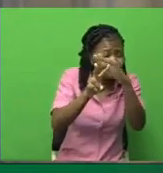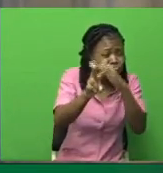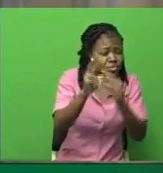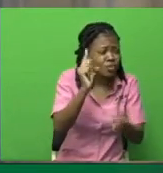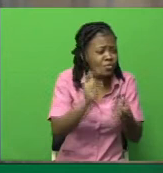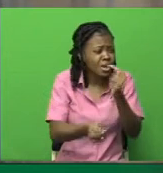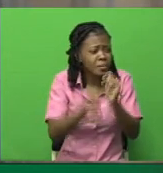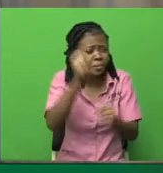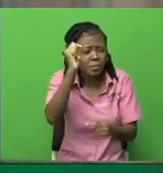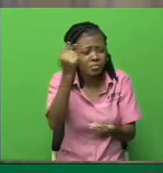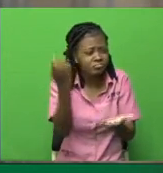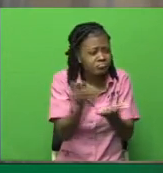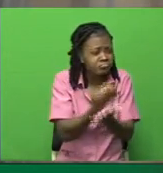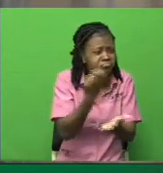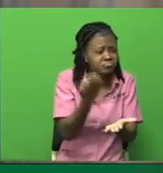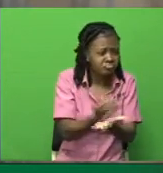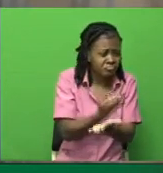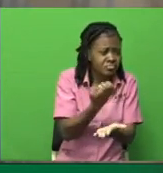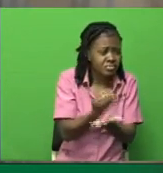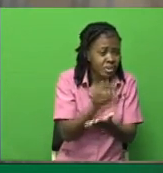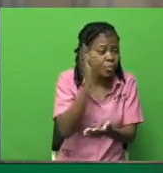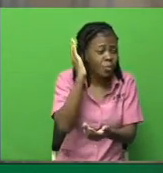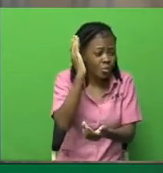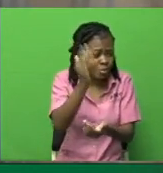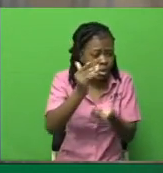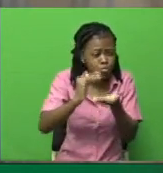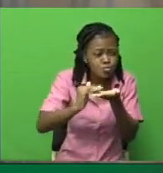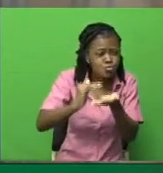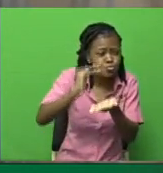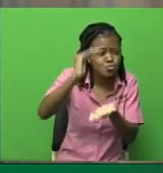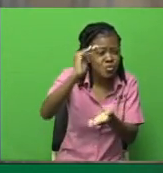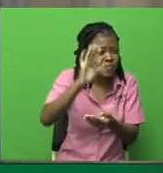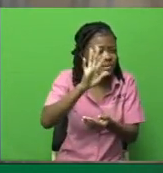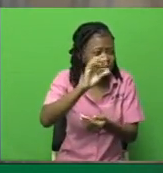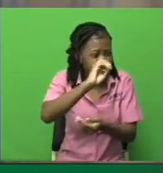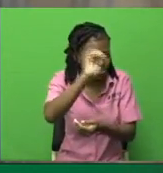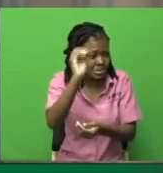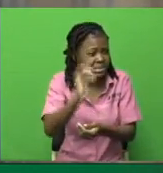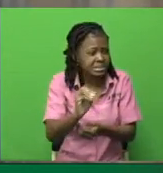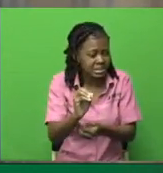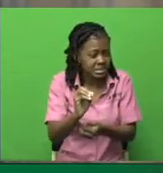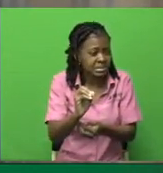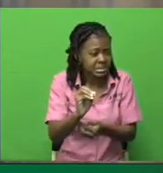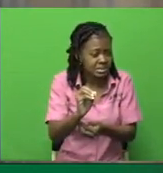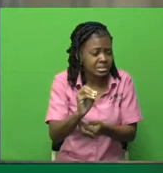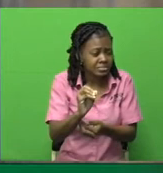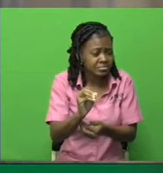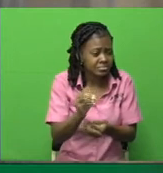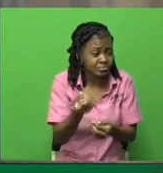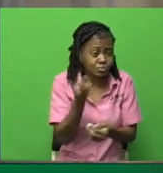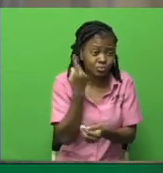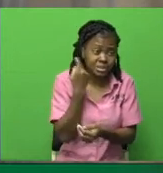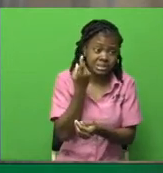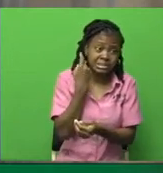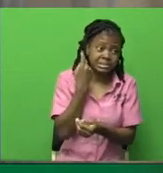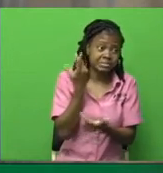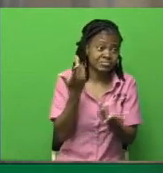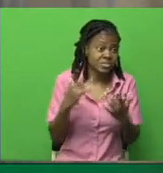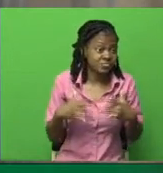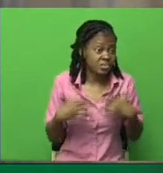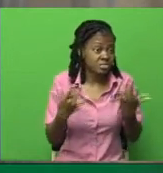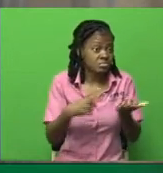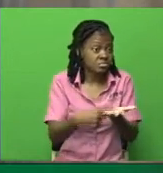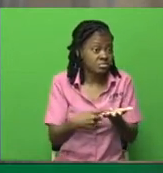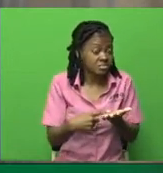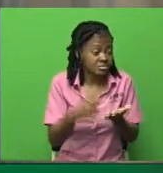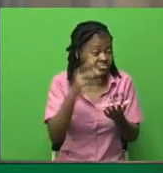overall real economic growth of up to five percent at the recent Spotlight event the minister